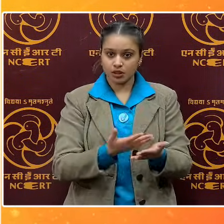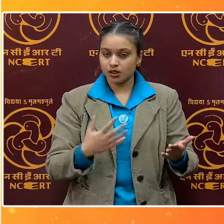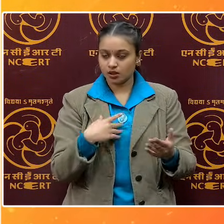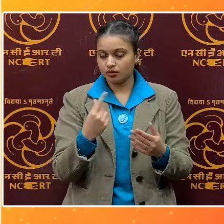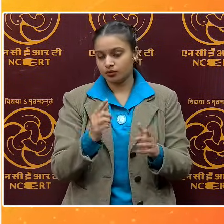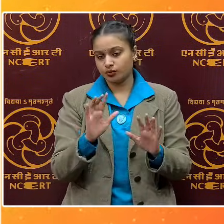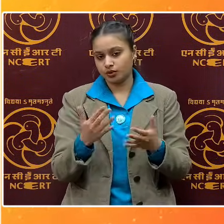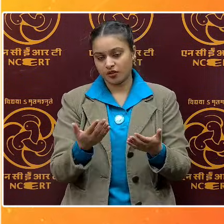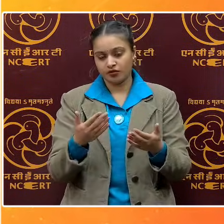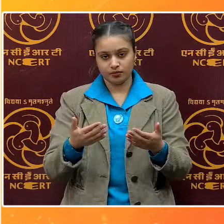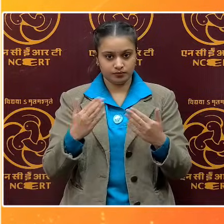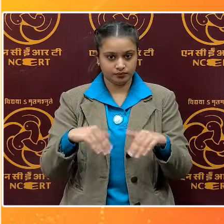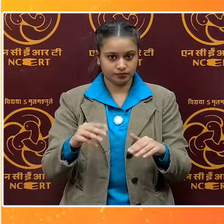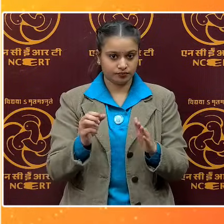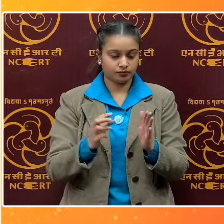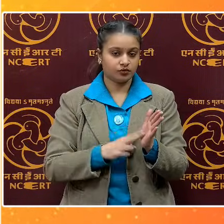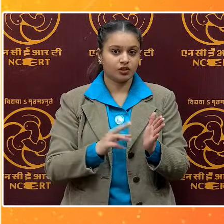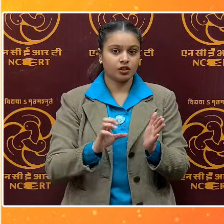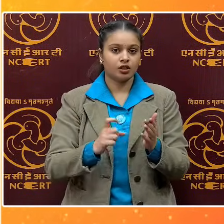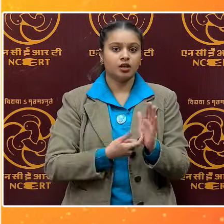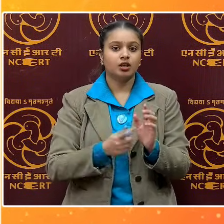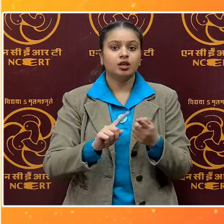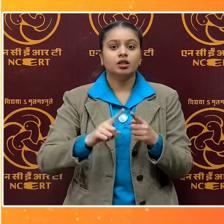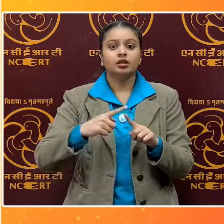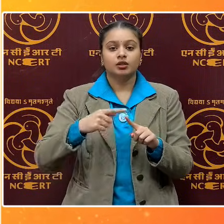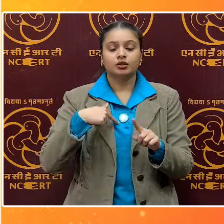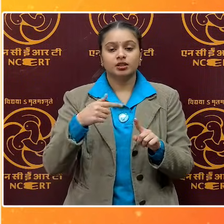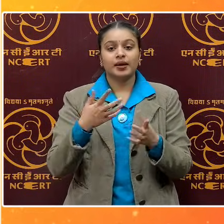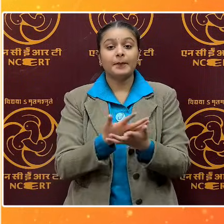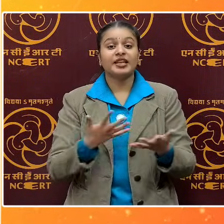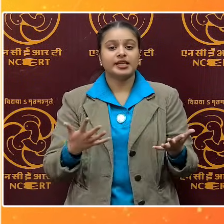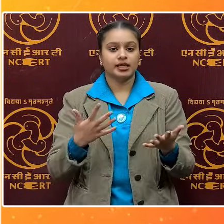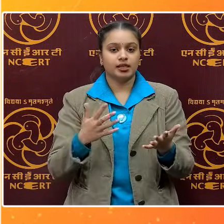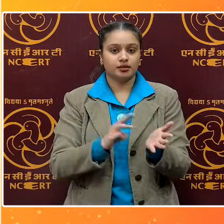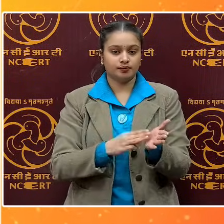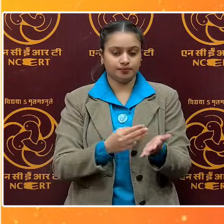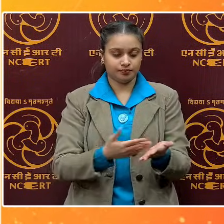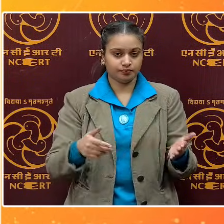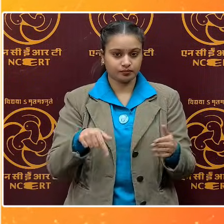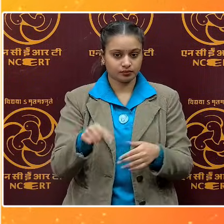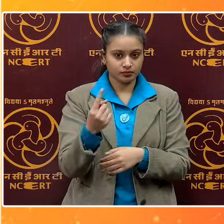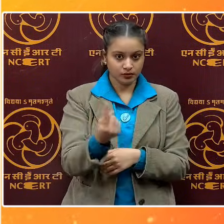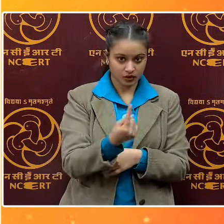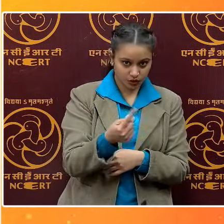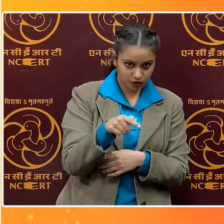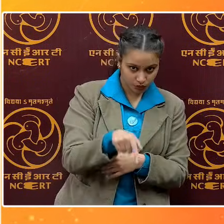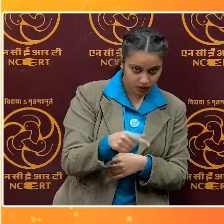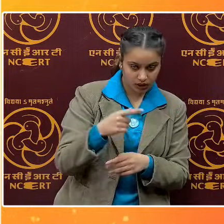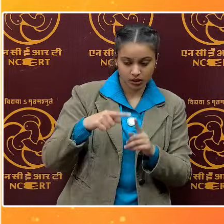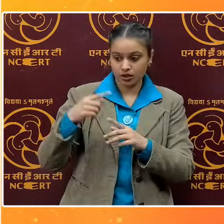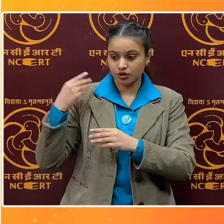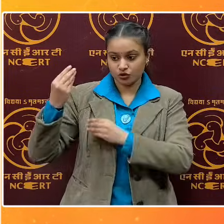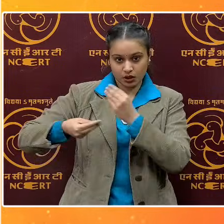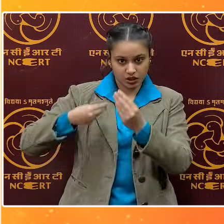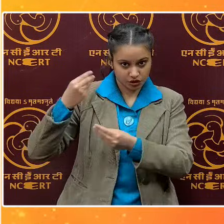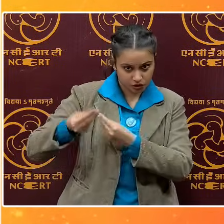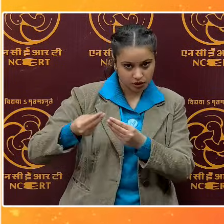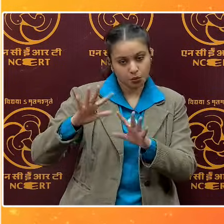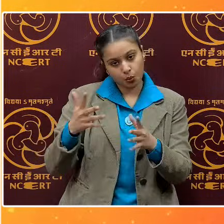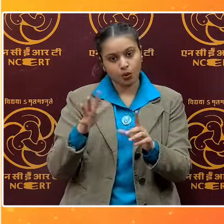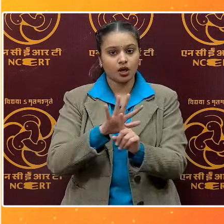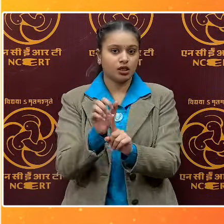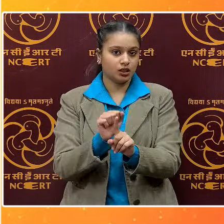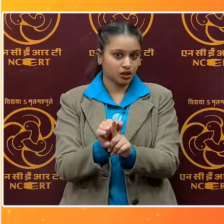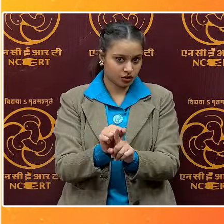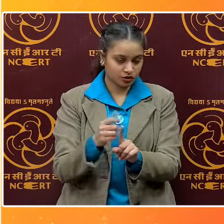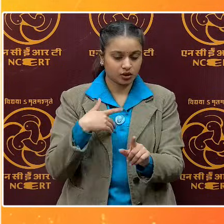So over here, concrete, we are taking in that sense. So unique is one of a kind, heritage, tradition or culture,